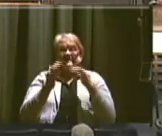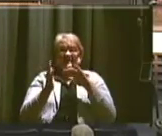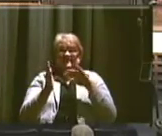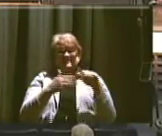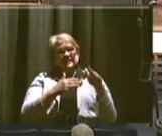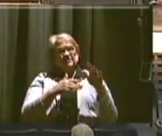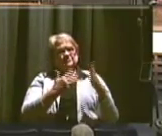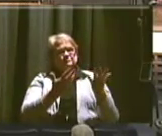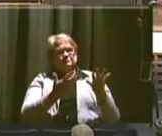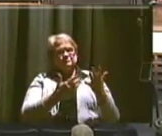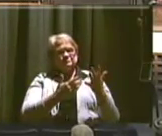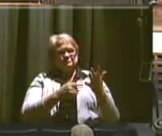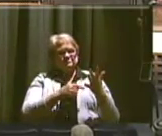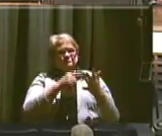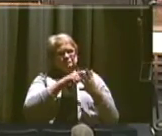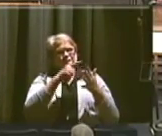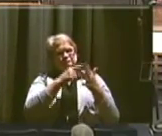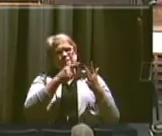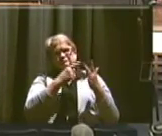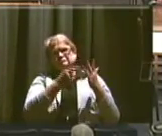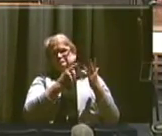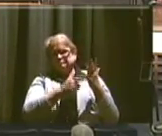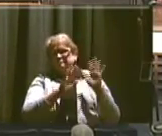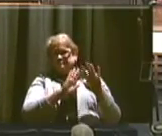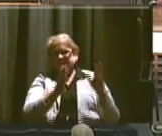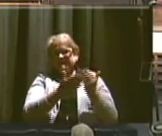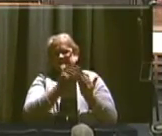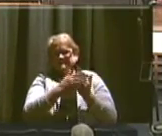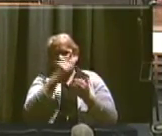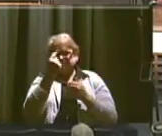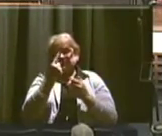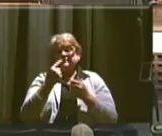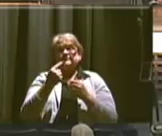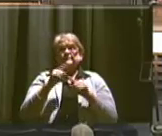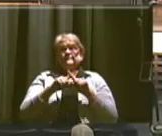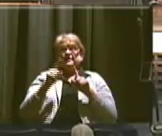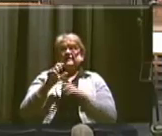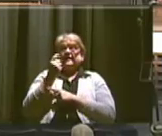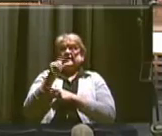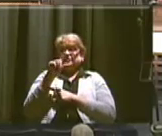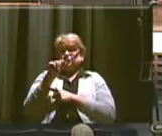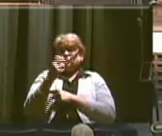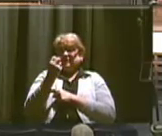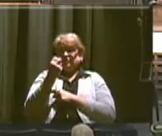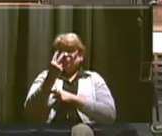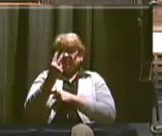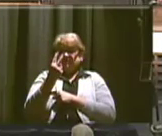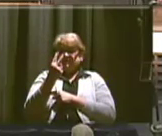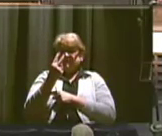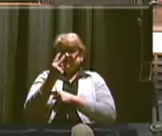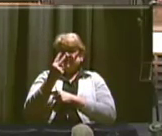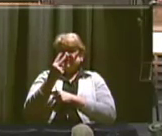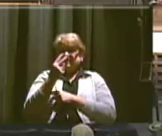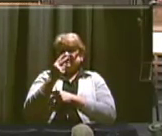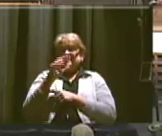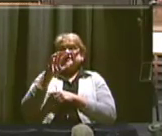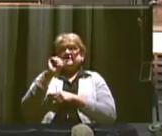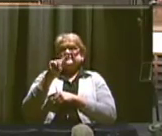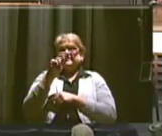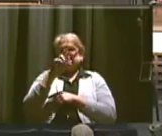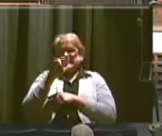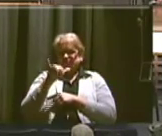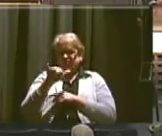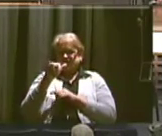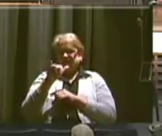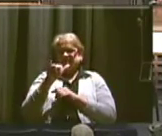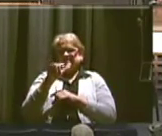all kind of tried and true, but in 2012, the Attorney General kind of threw a curveball at